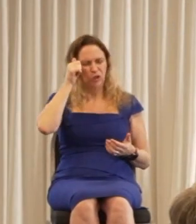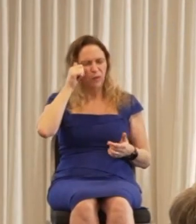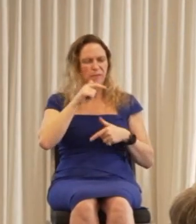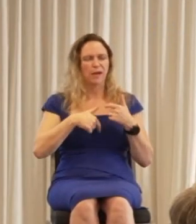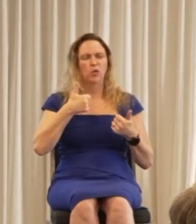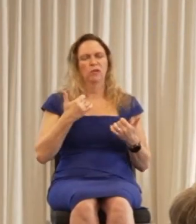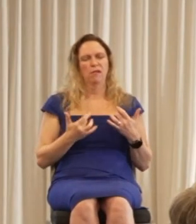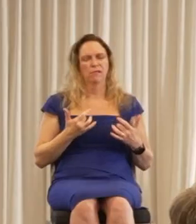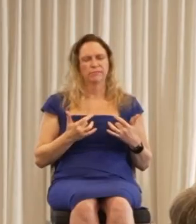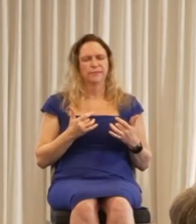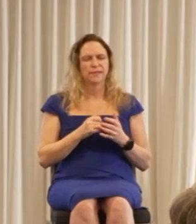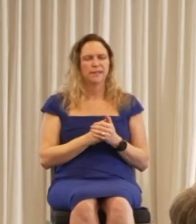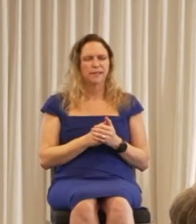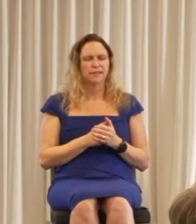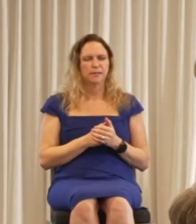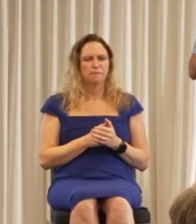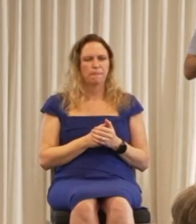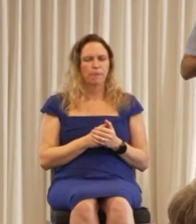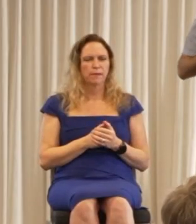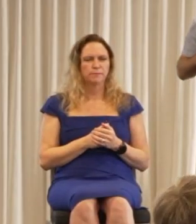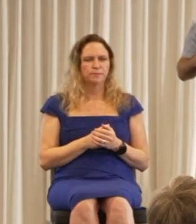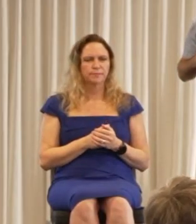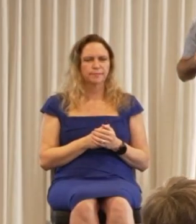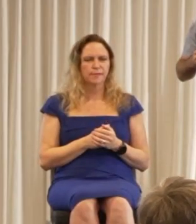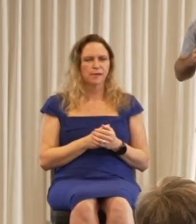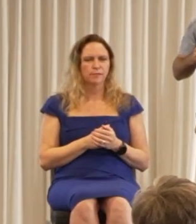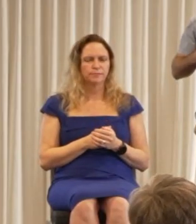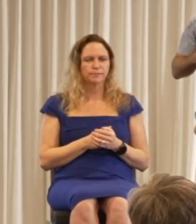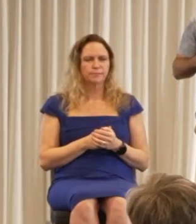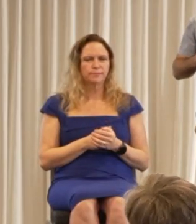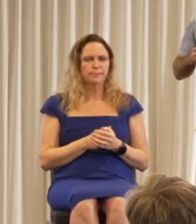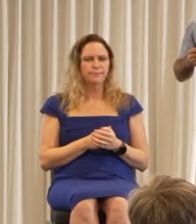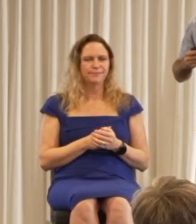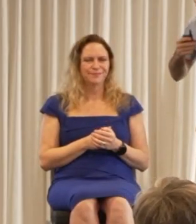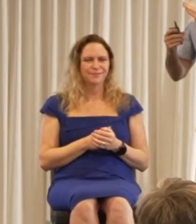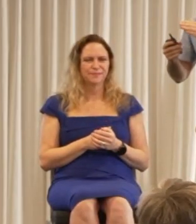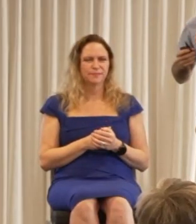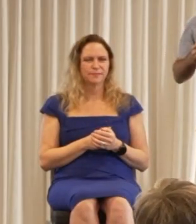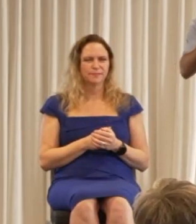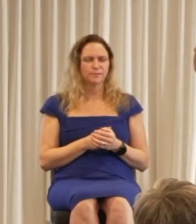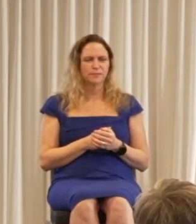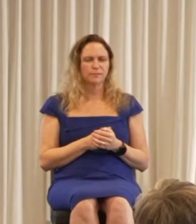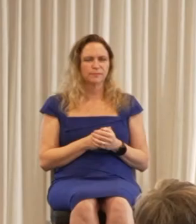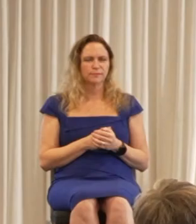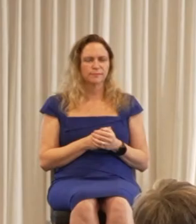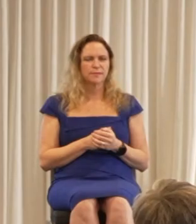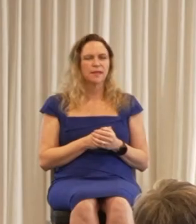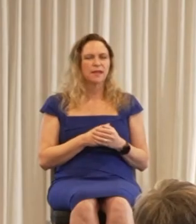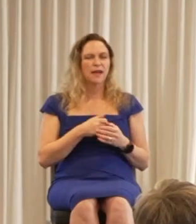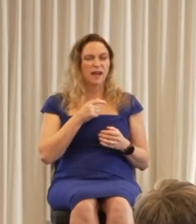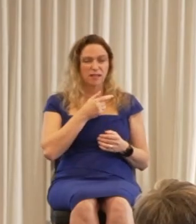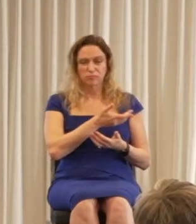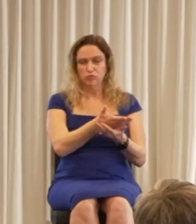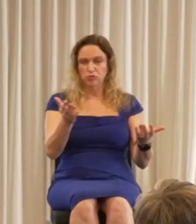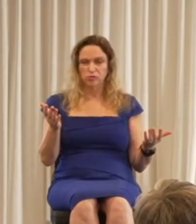in actually having the courage, the fortitude, the wherewithal to slowly, steadily move forward and bring other people into the